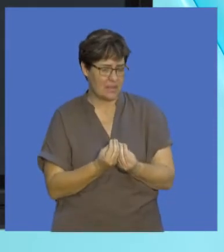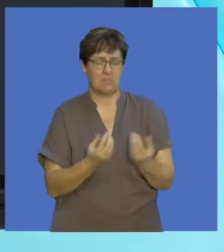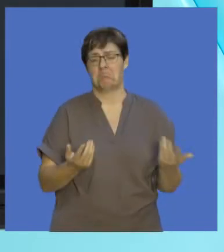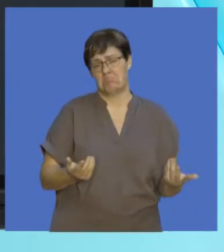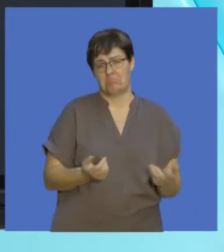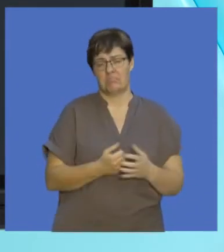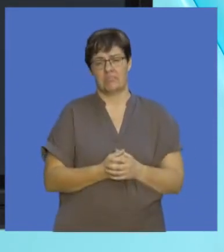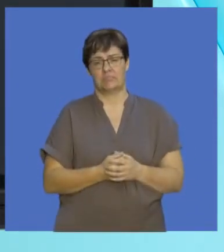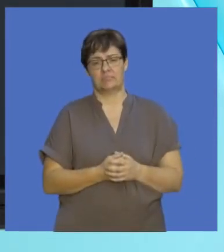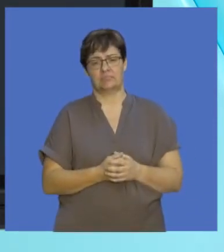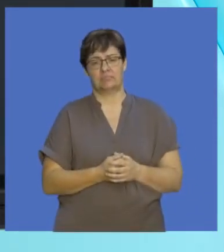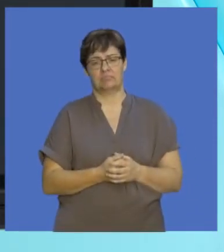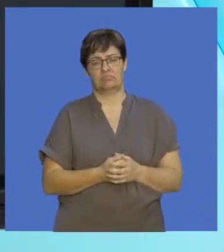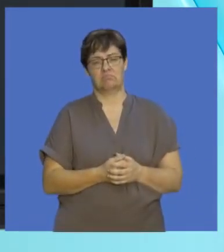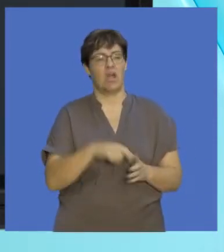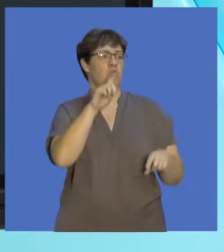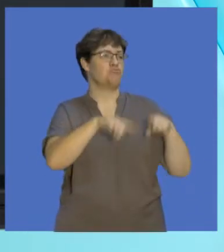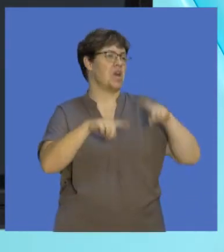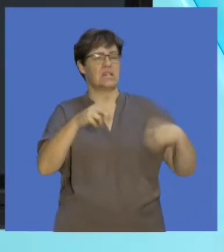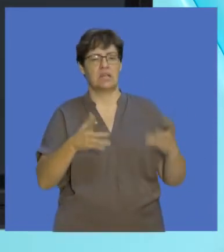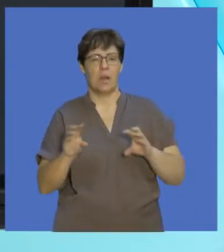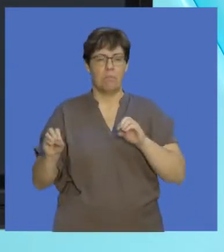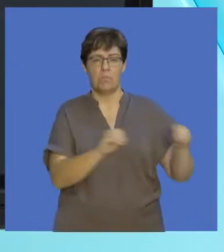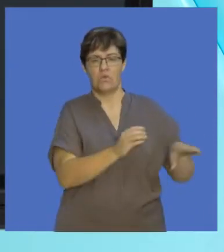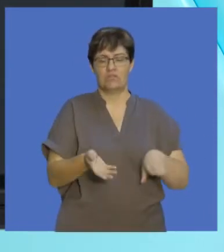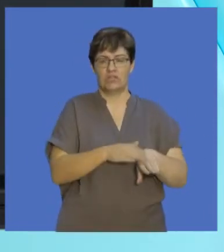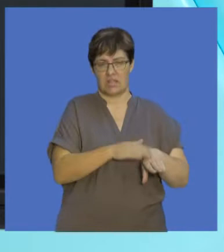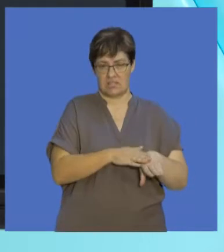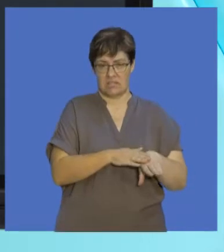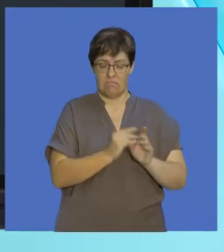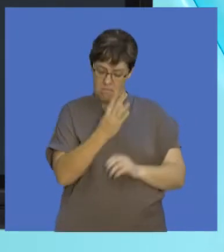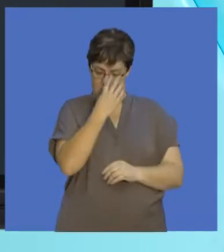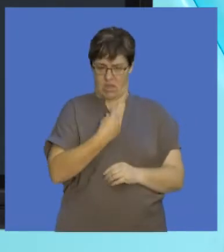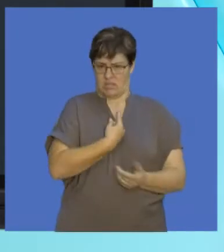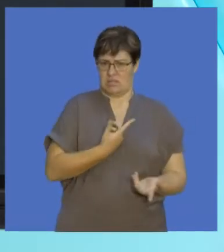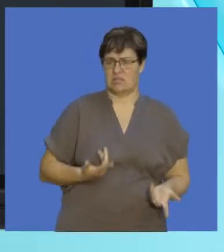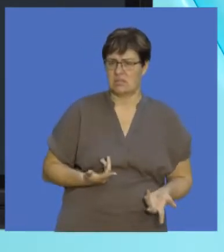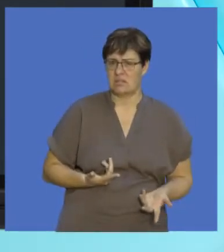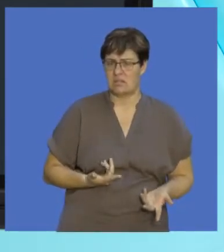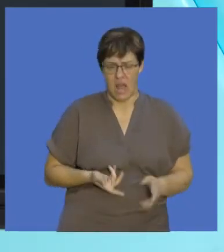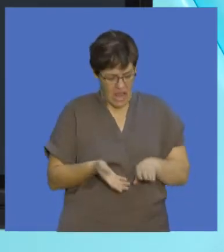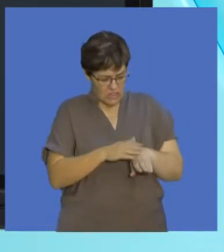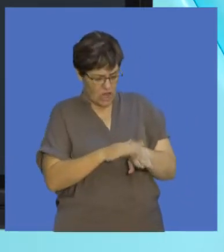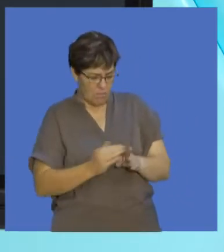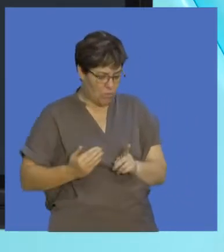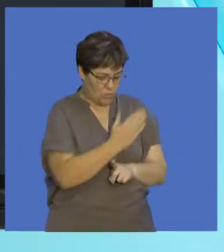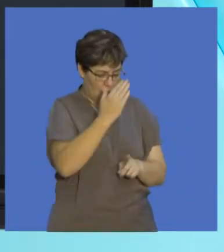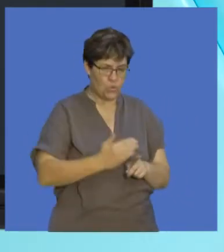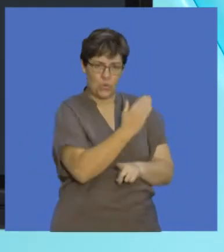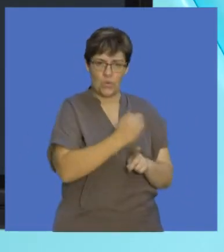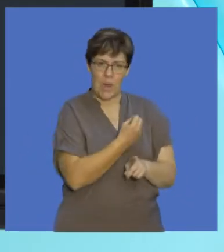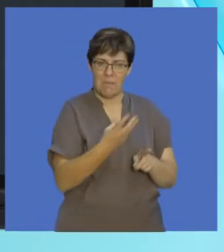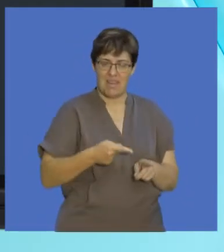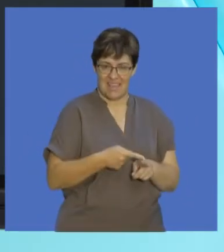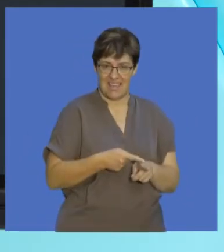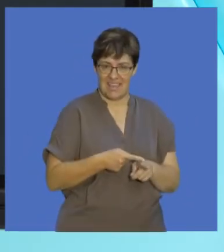say for argument's sake, rate of moving charge, we are asking ourselves how much charge moves past a